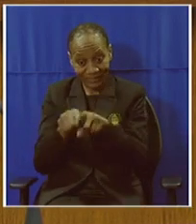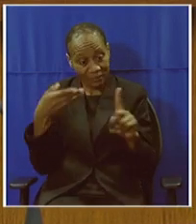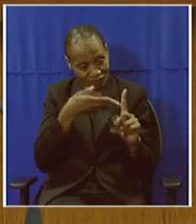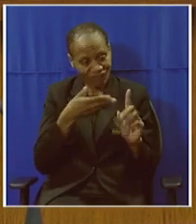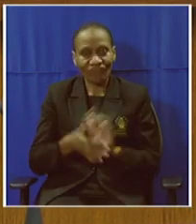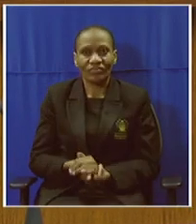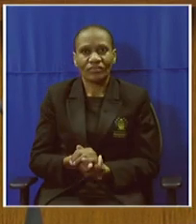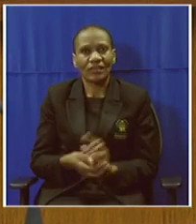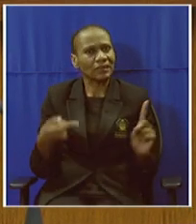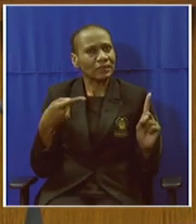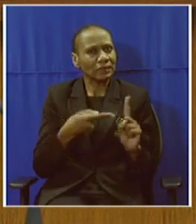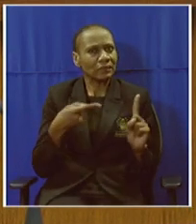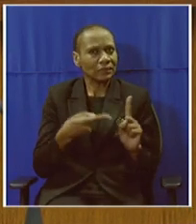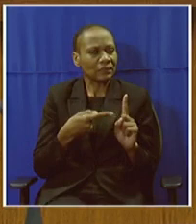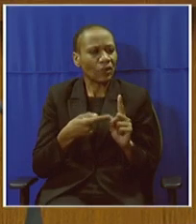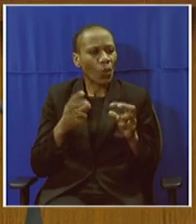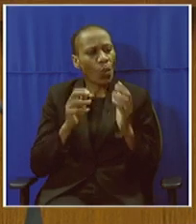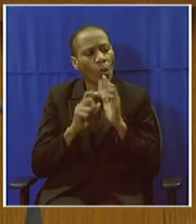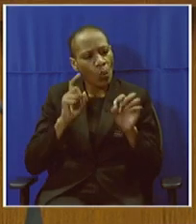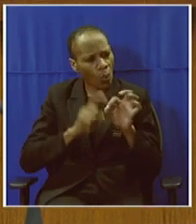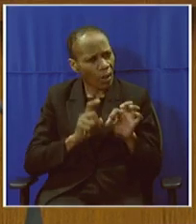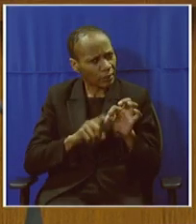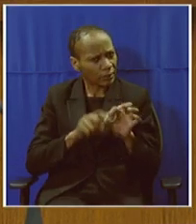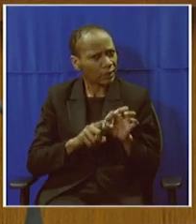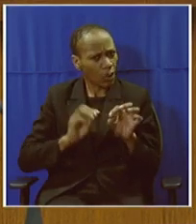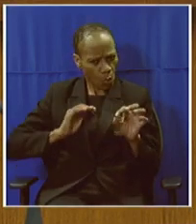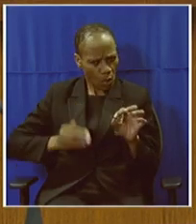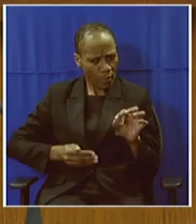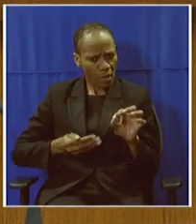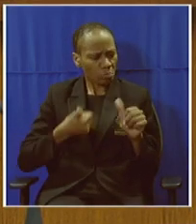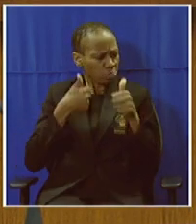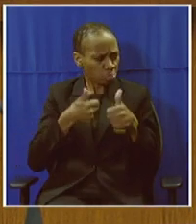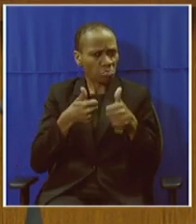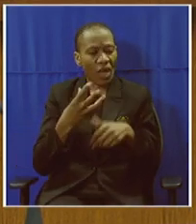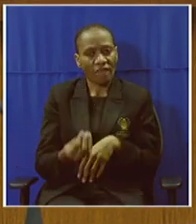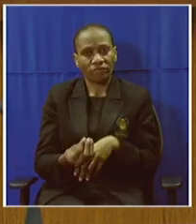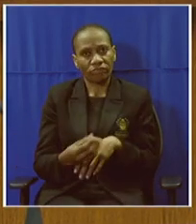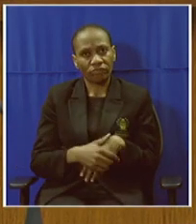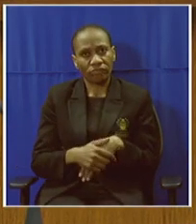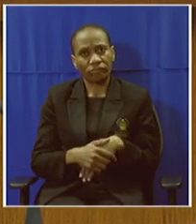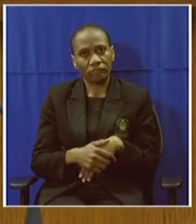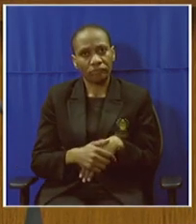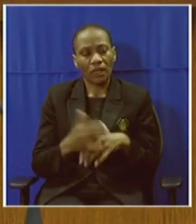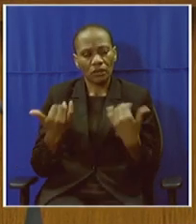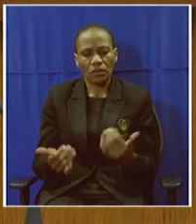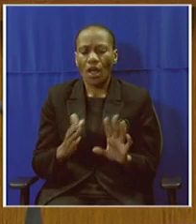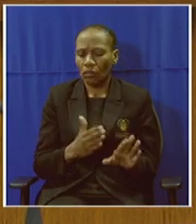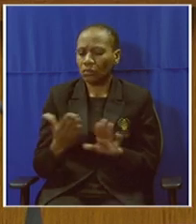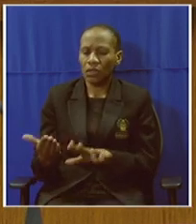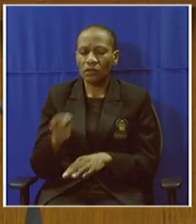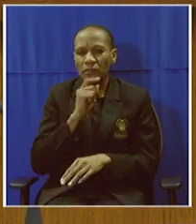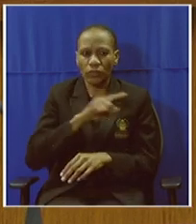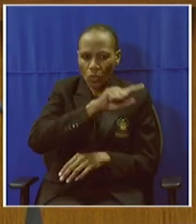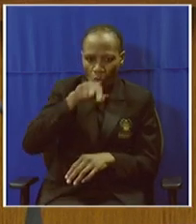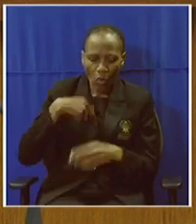She was one of the possible quality among the women of our country. Her death was a great loss to all of